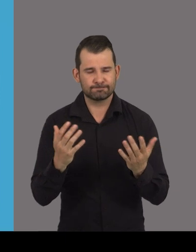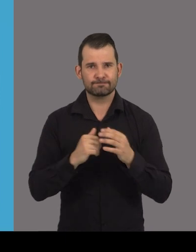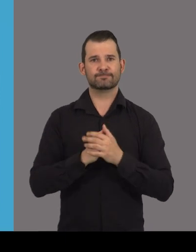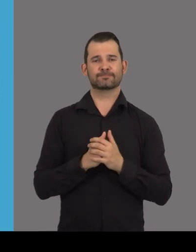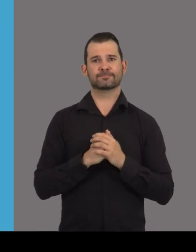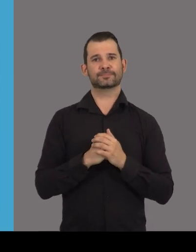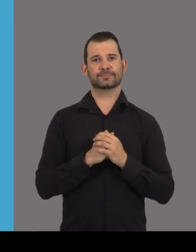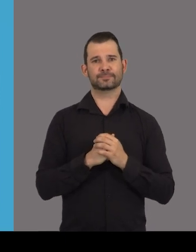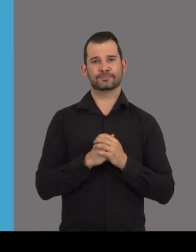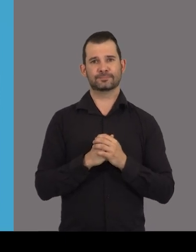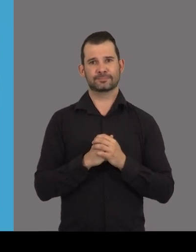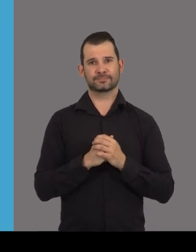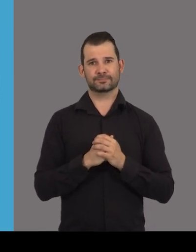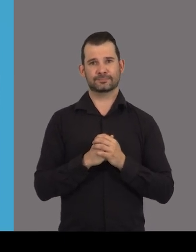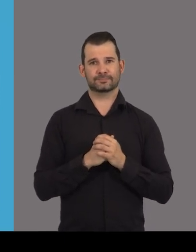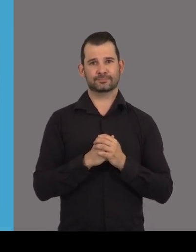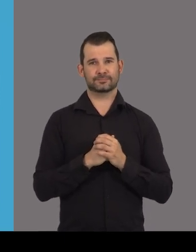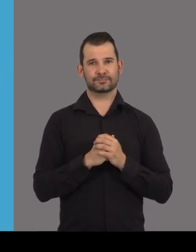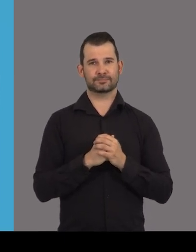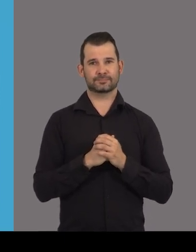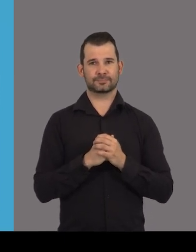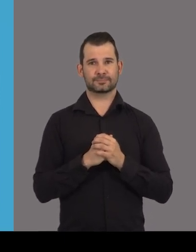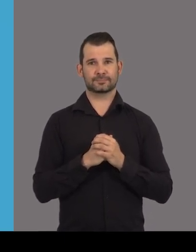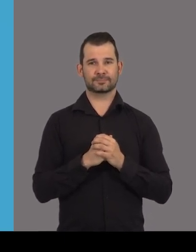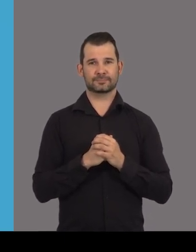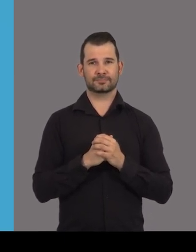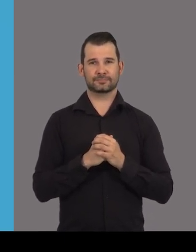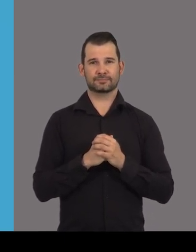impact autonomy and overall safety.